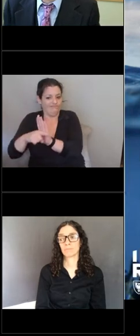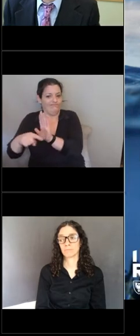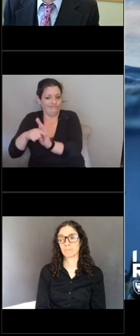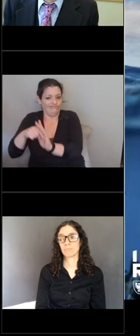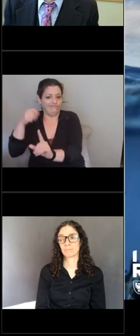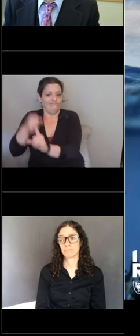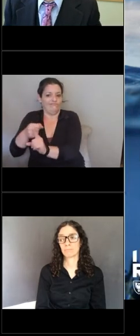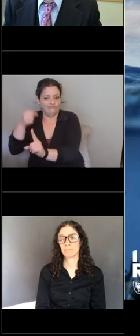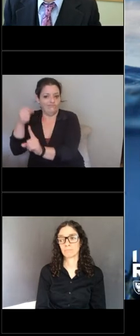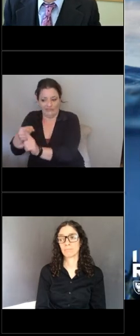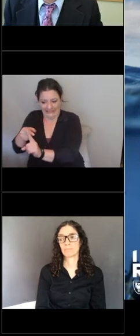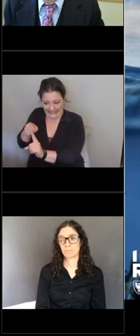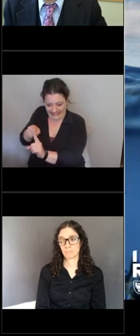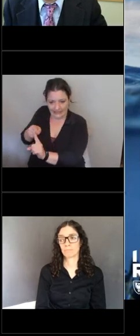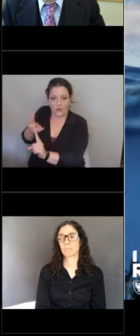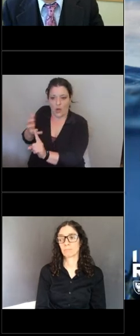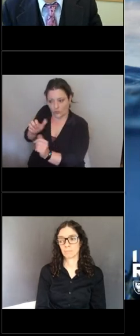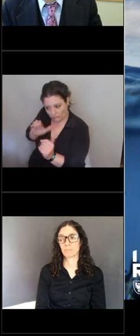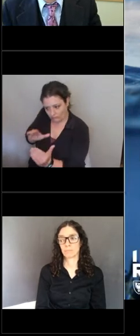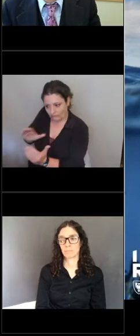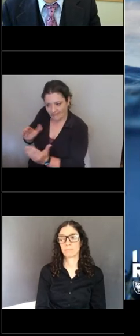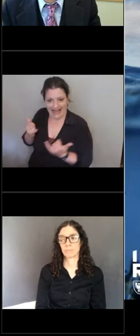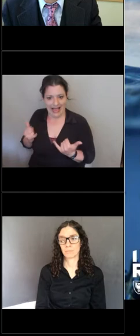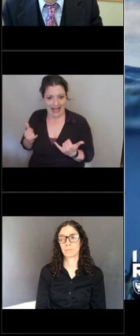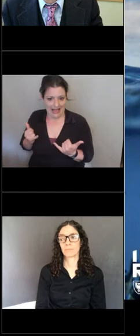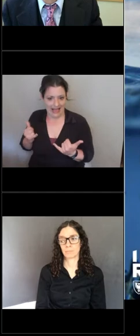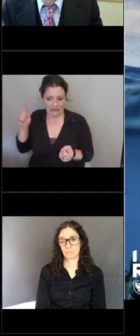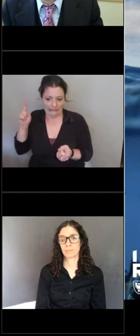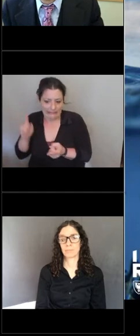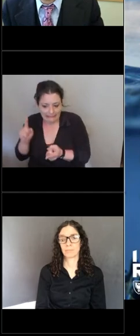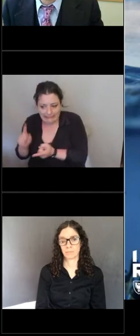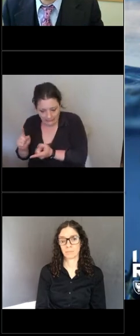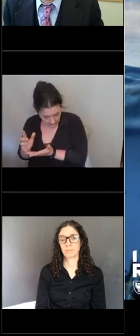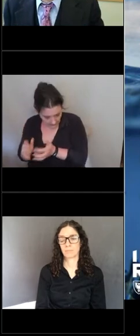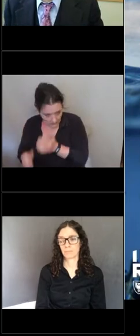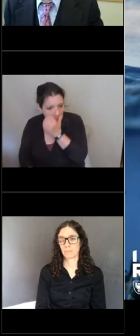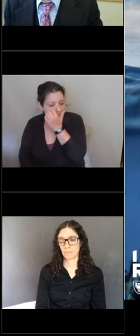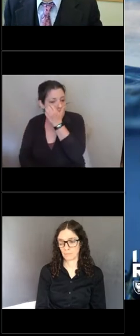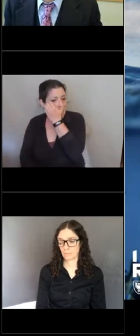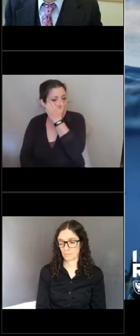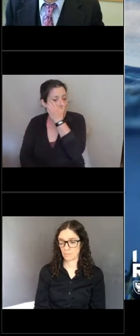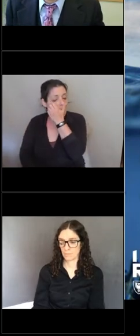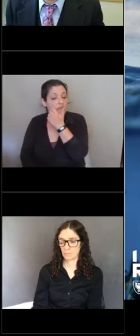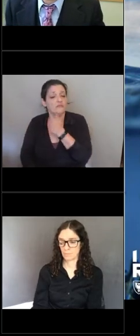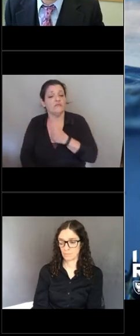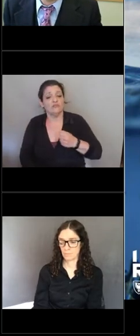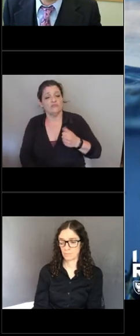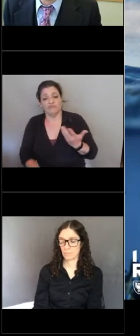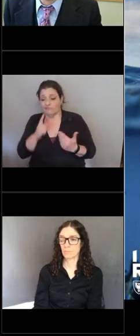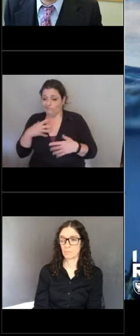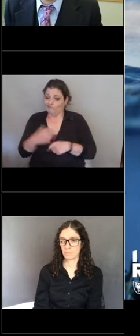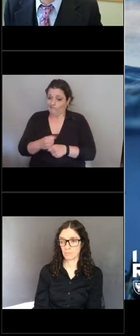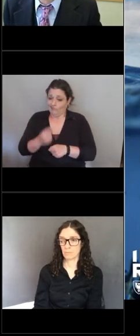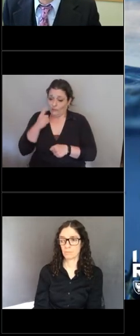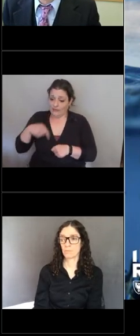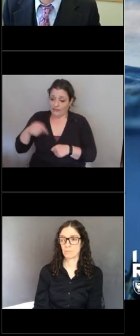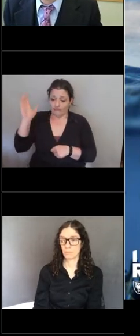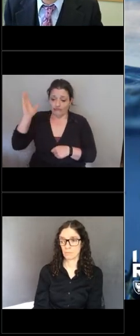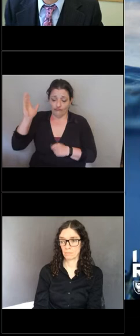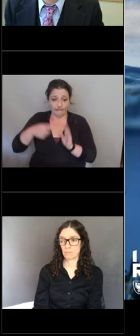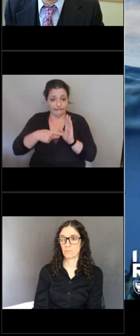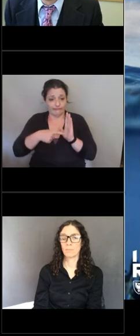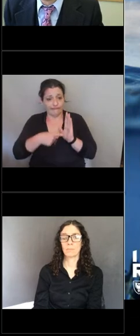So for this presentation, first we'll start off with a little bit of background on the project, and then we'll move into